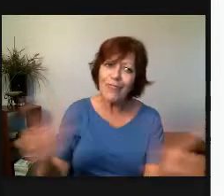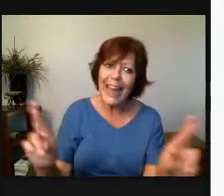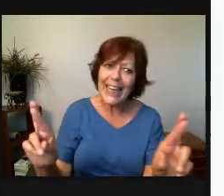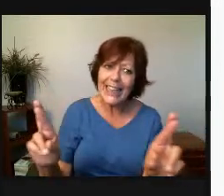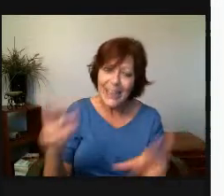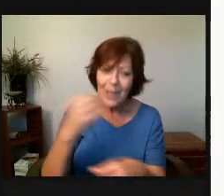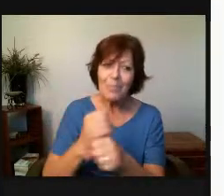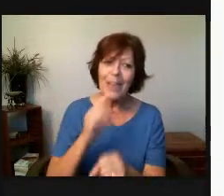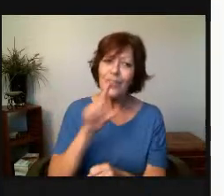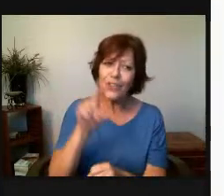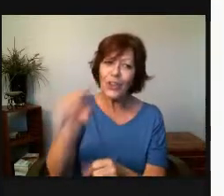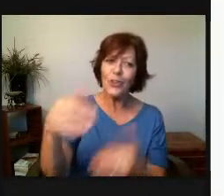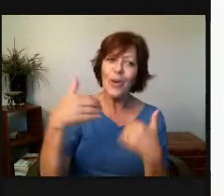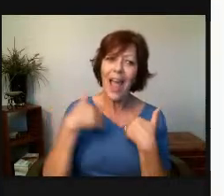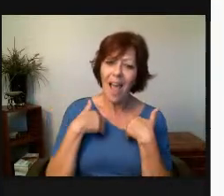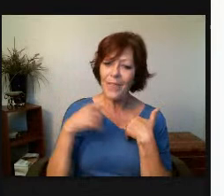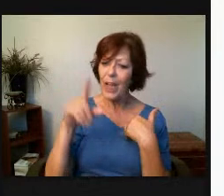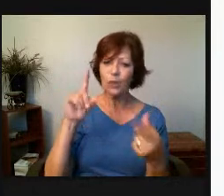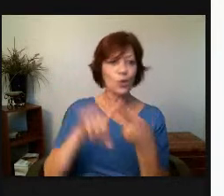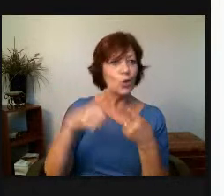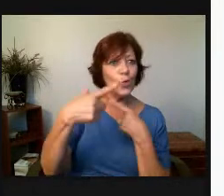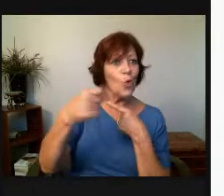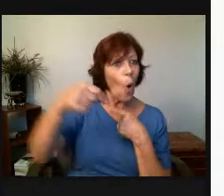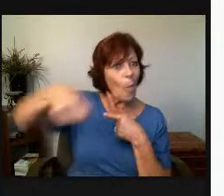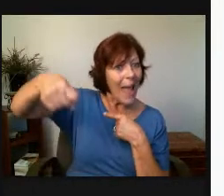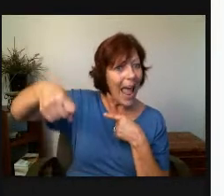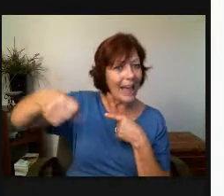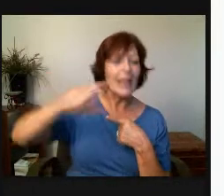make sure that you have that to-go bag. Please be